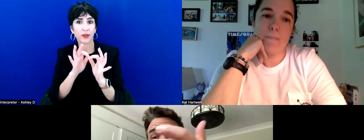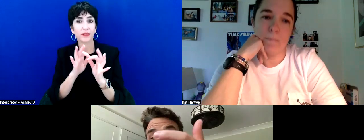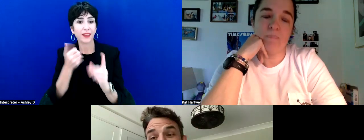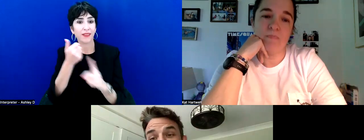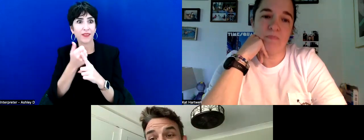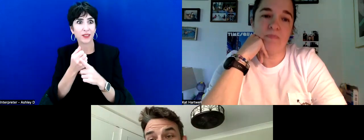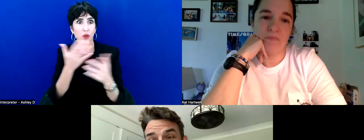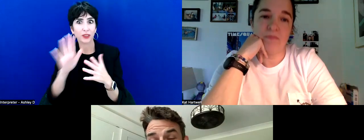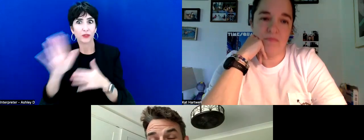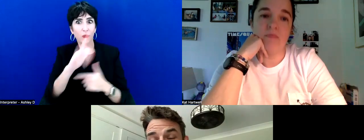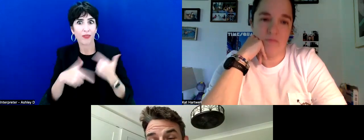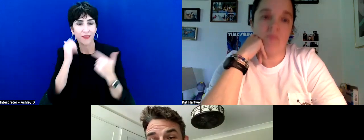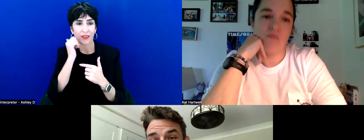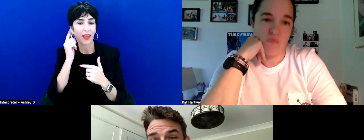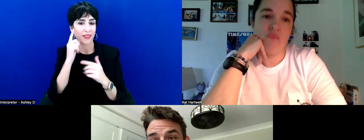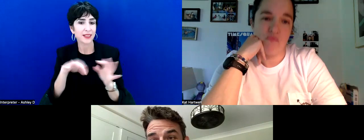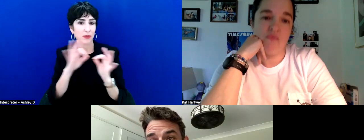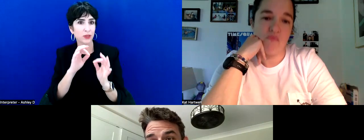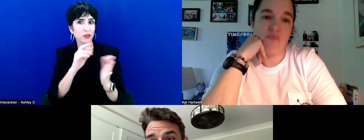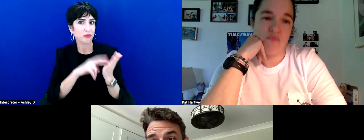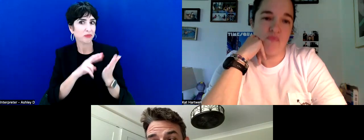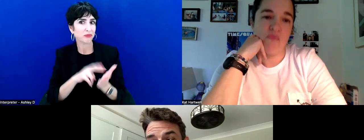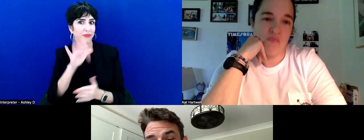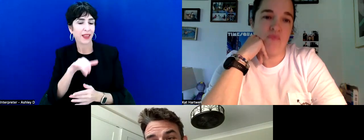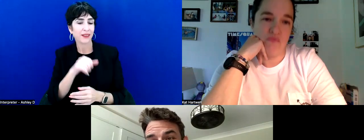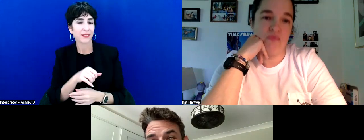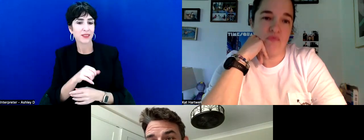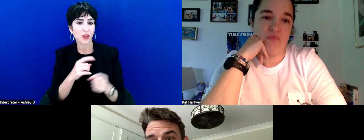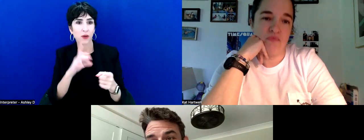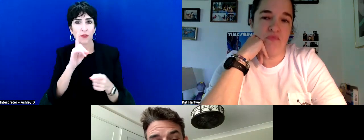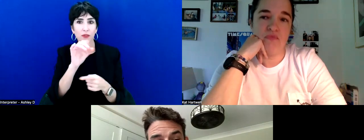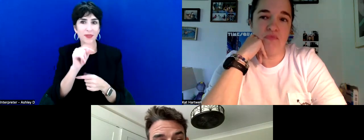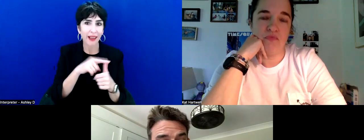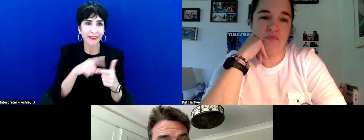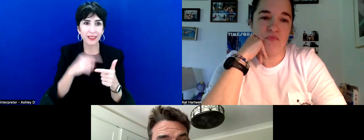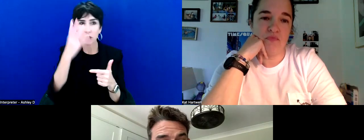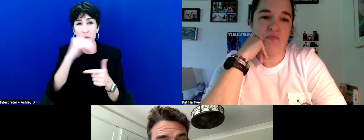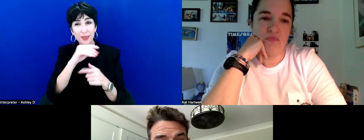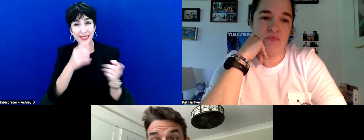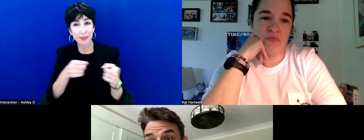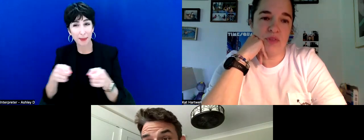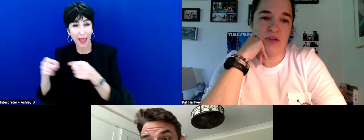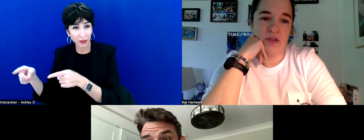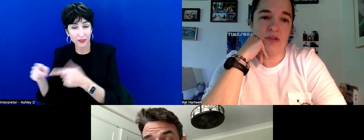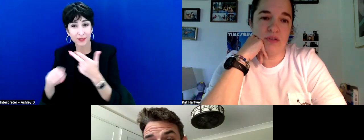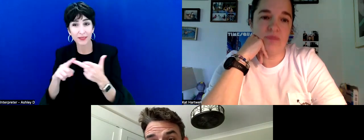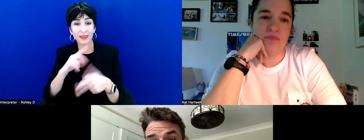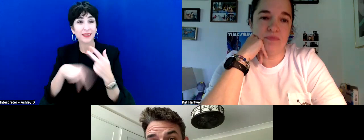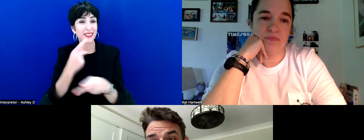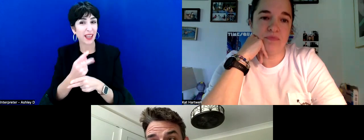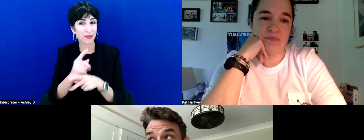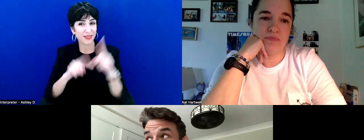affects so much of your life that I think it's worth looking into. So, from diet to sleeping patterns, to types of working